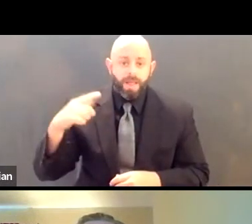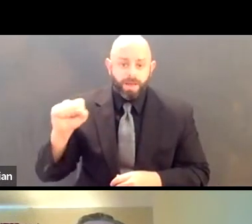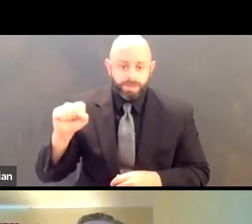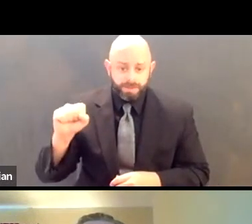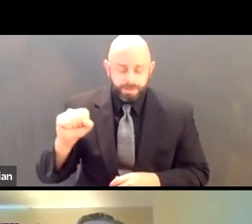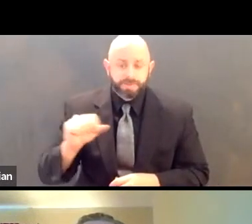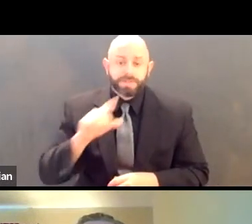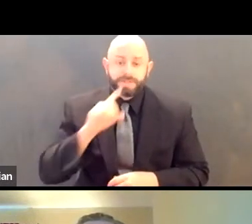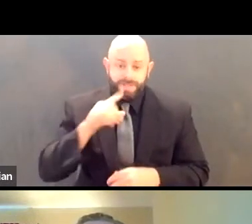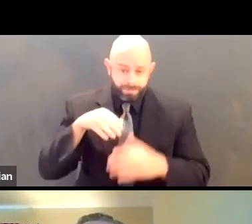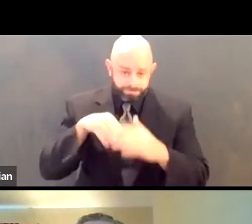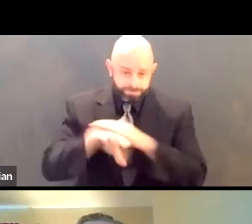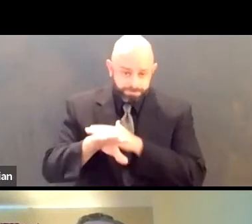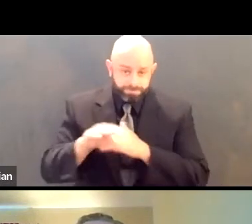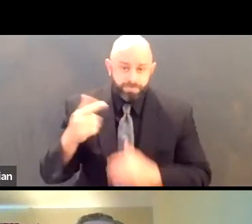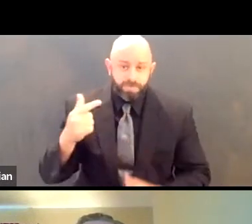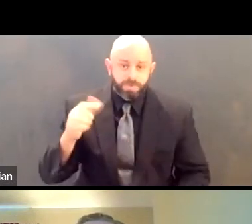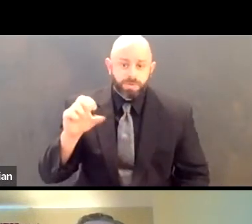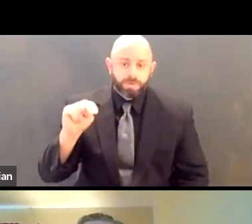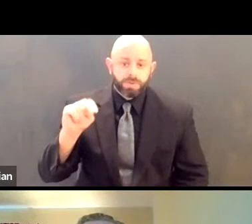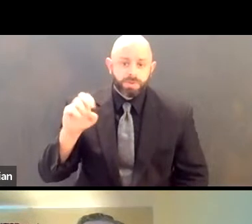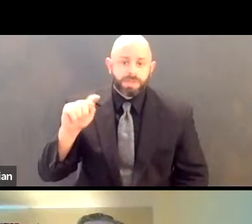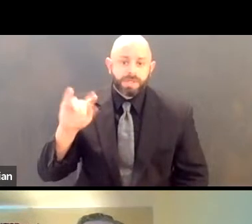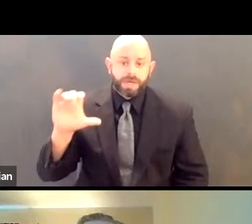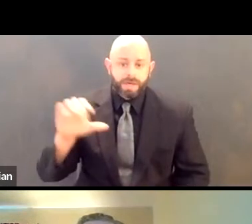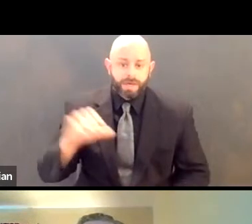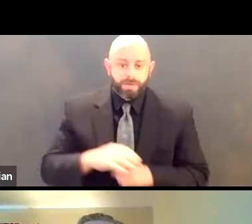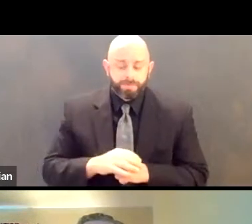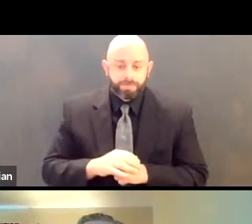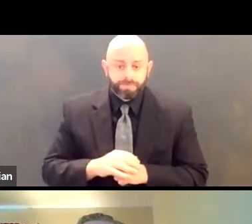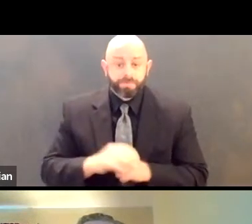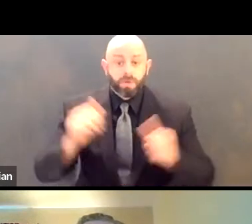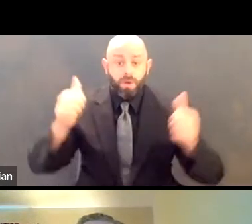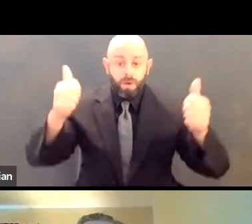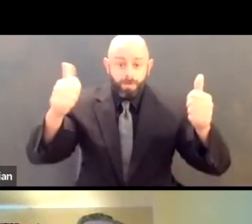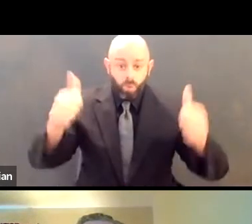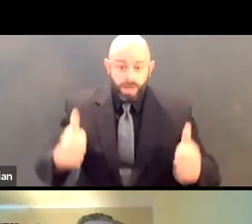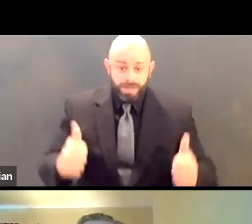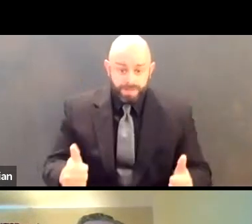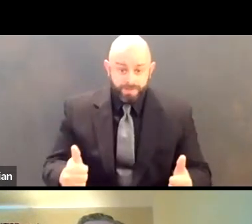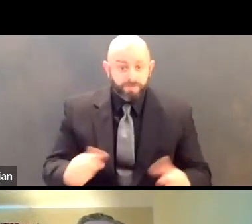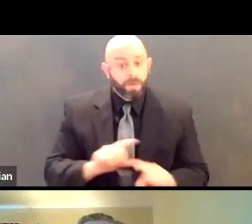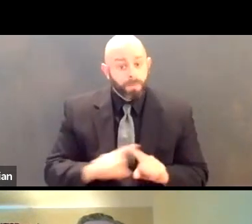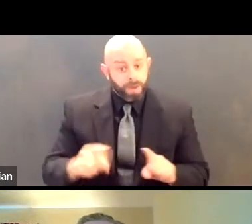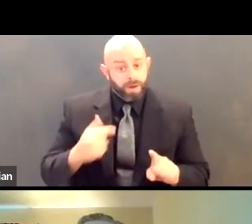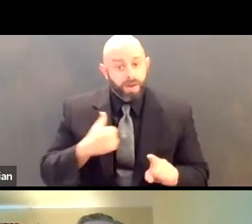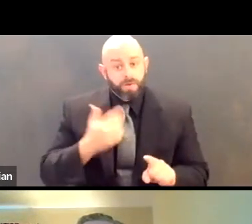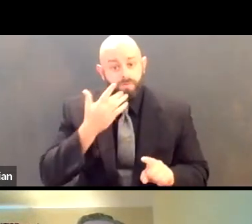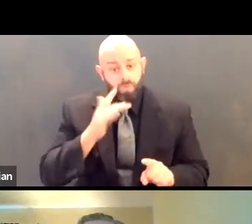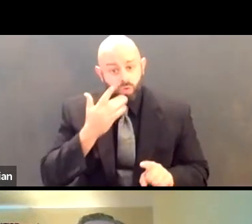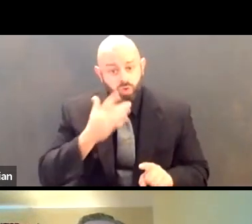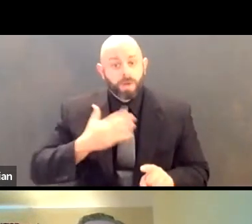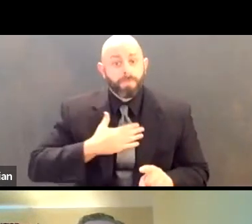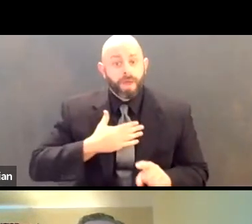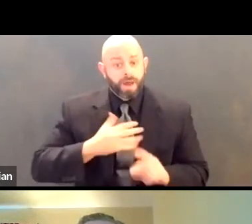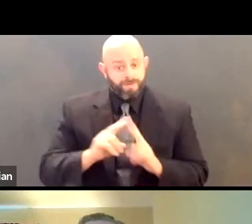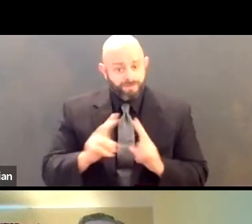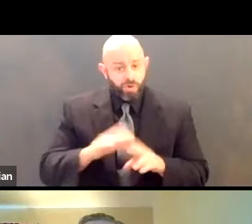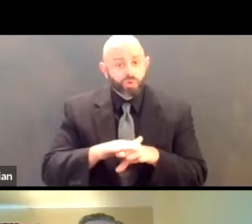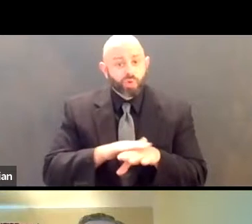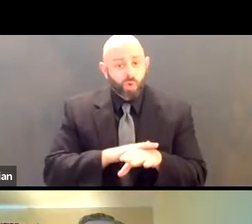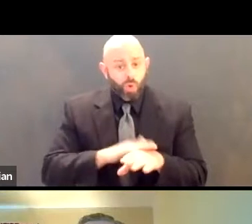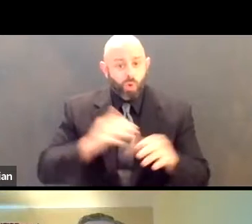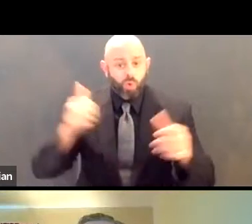and it's progressive, but I am fortunate in that mine has been very slow in